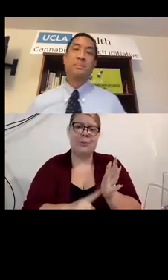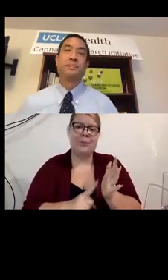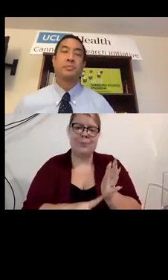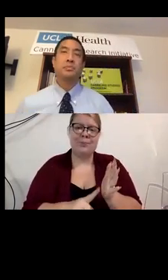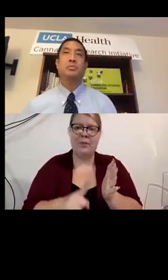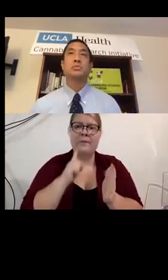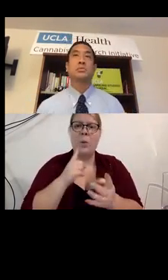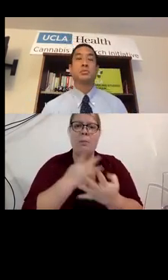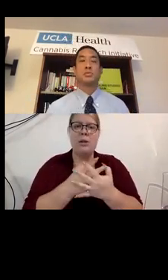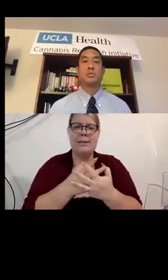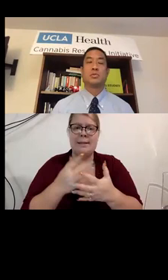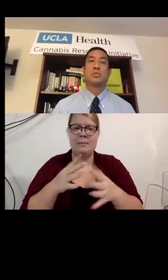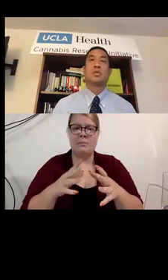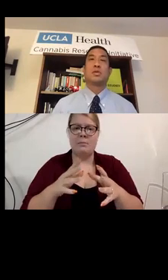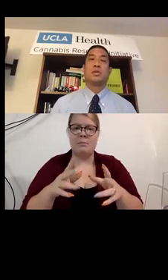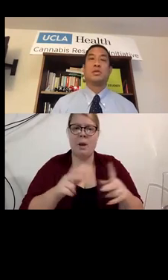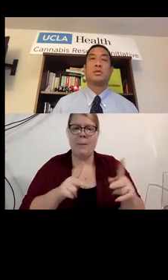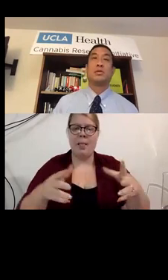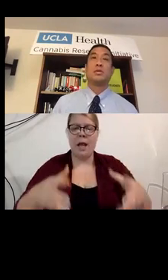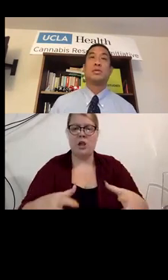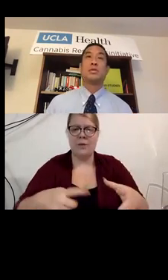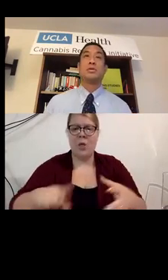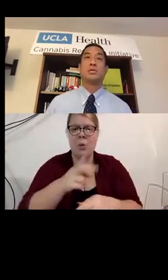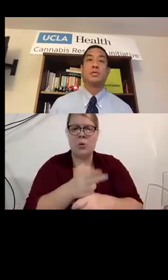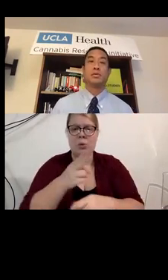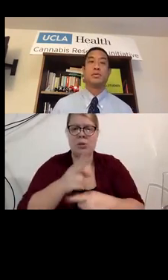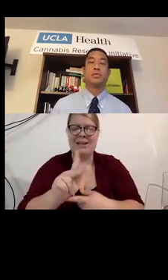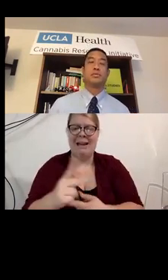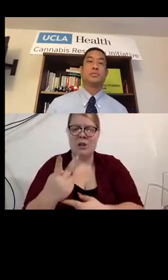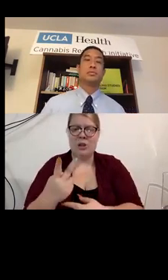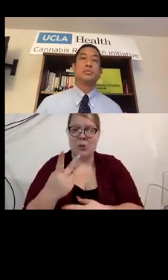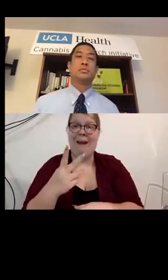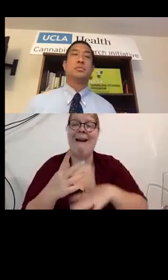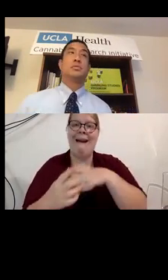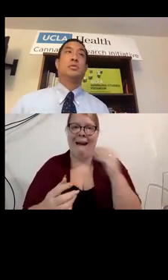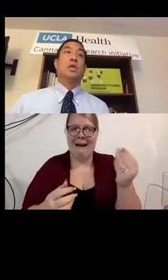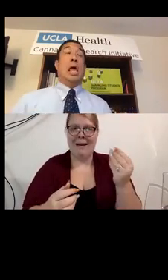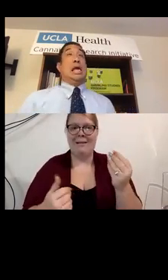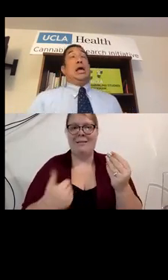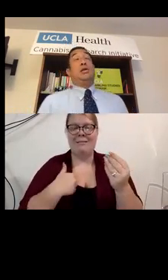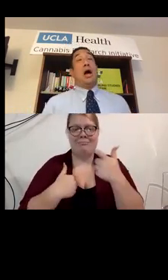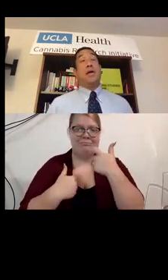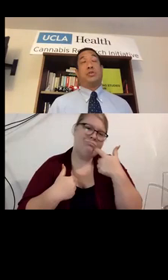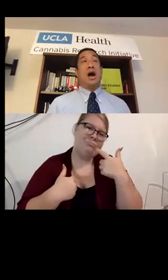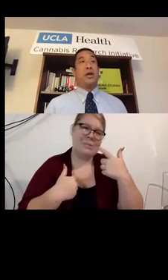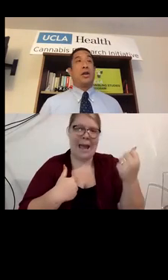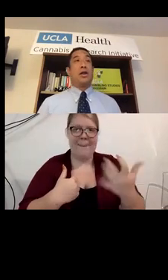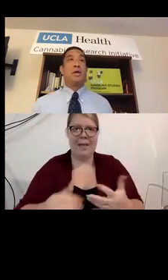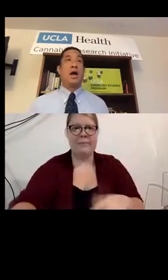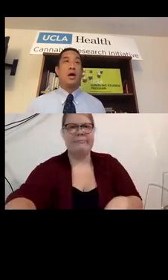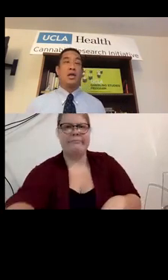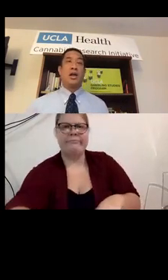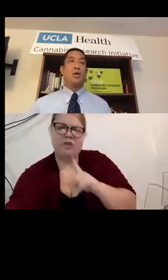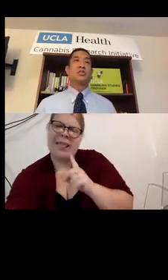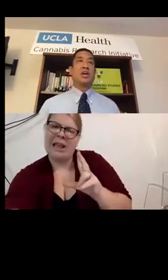prison population of those using K2 as well as having a gambling problem. I doubt it. I